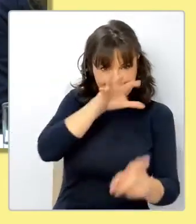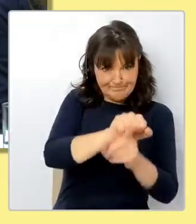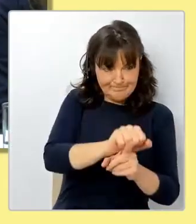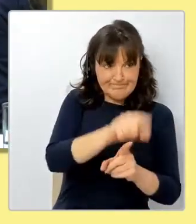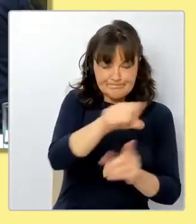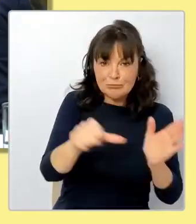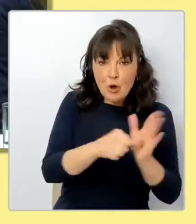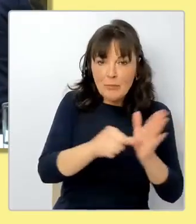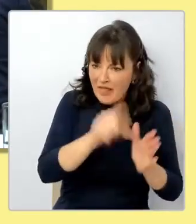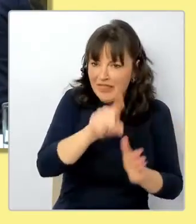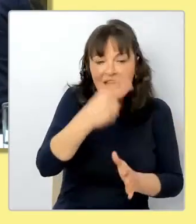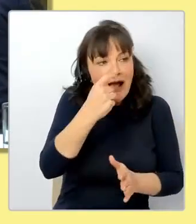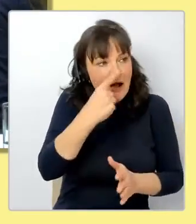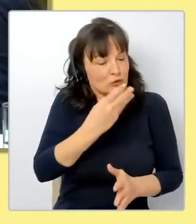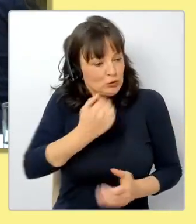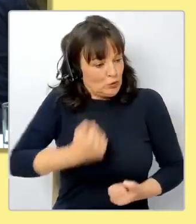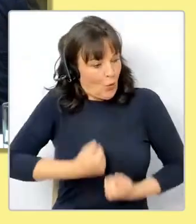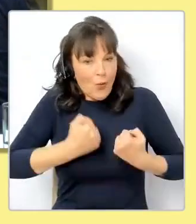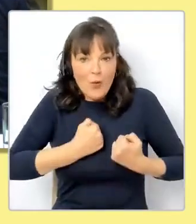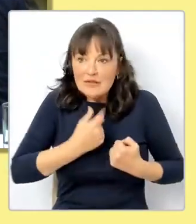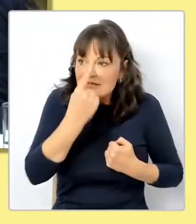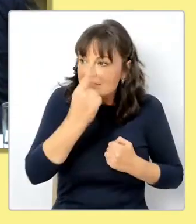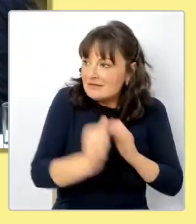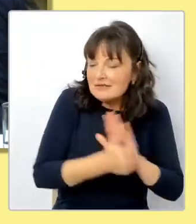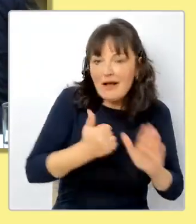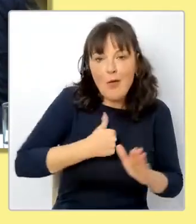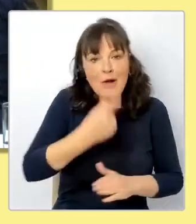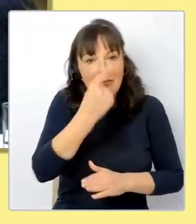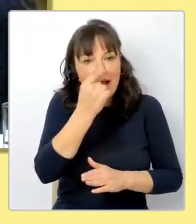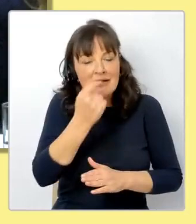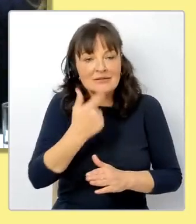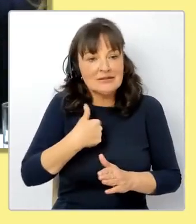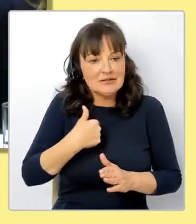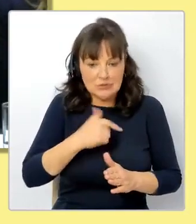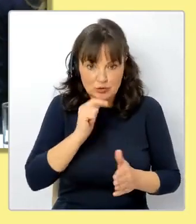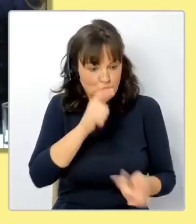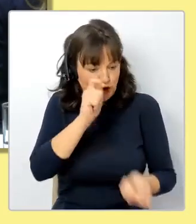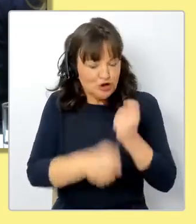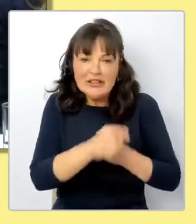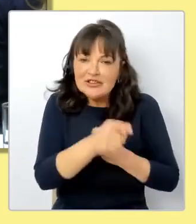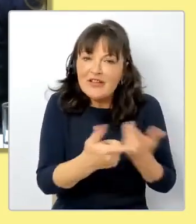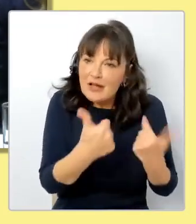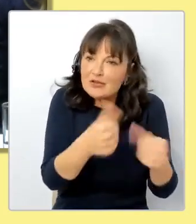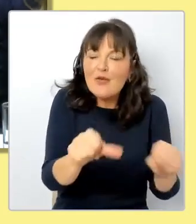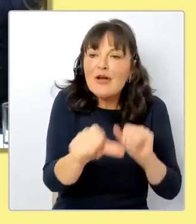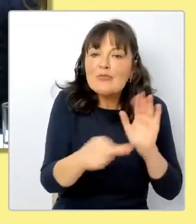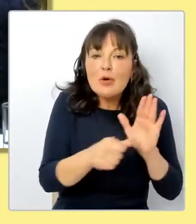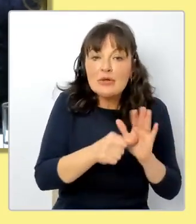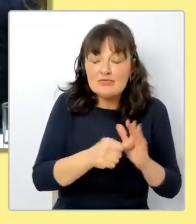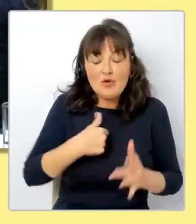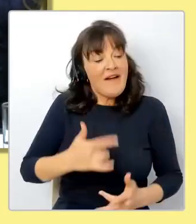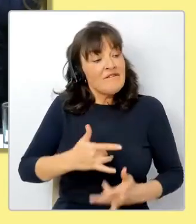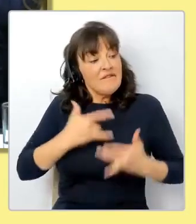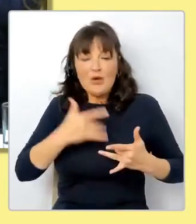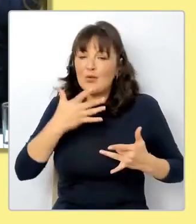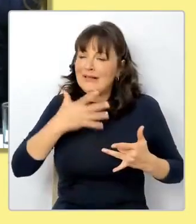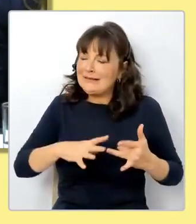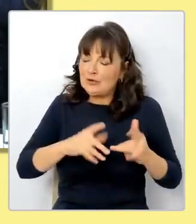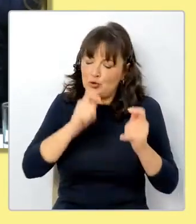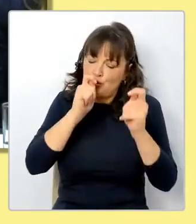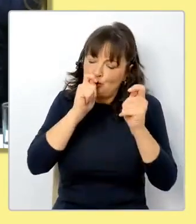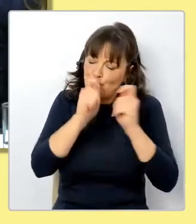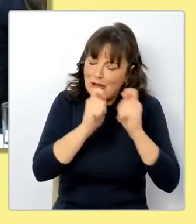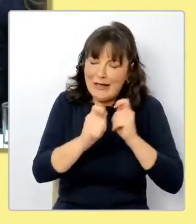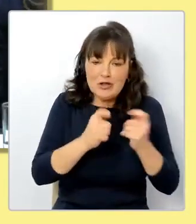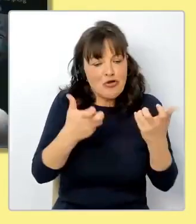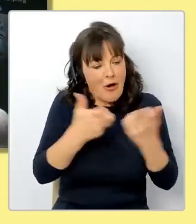would be three quick ways I think we need to fundamentally change local government. And I think if we don't, then we're not going to eradicate poverty. So that's how